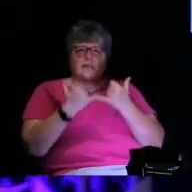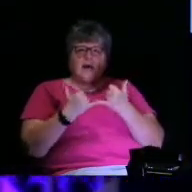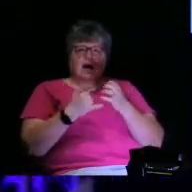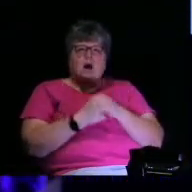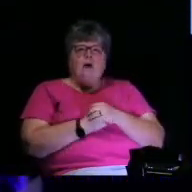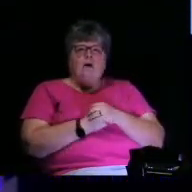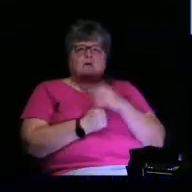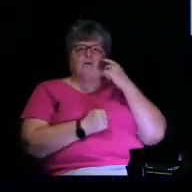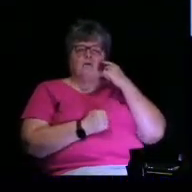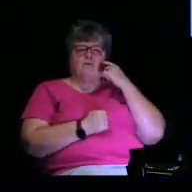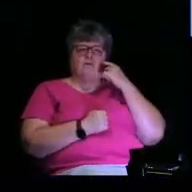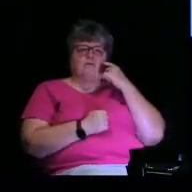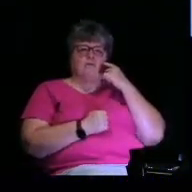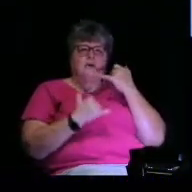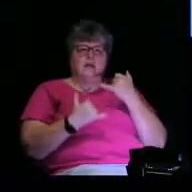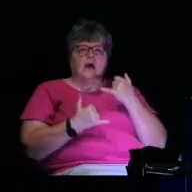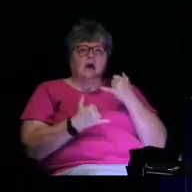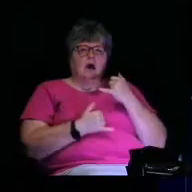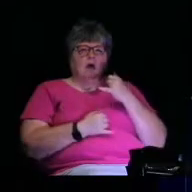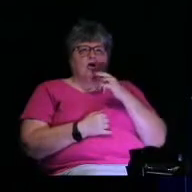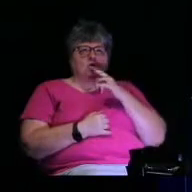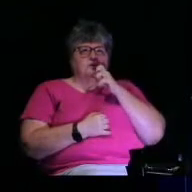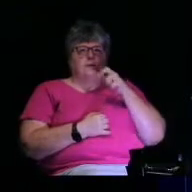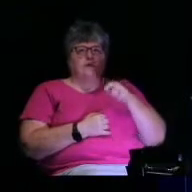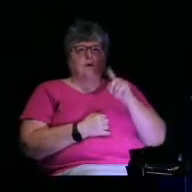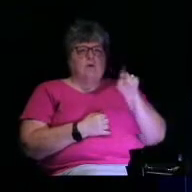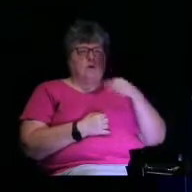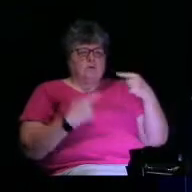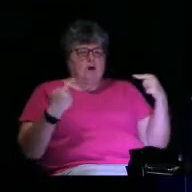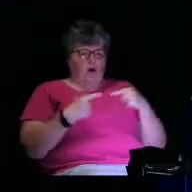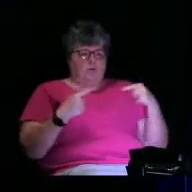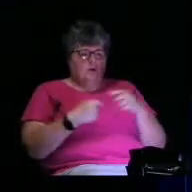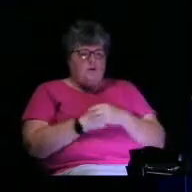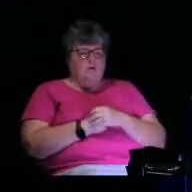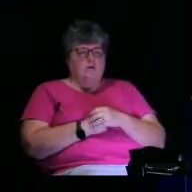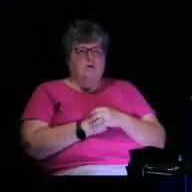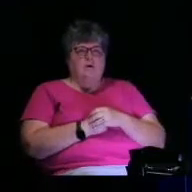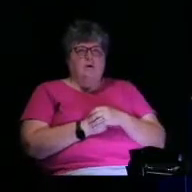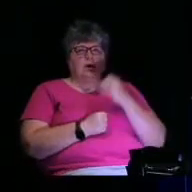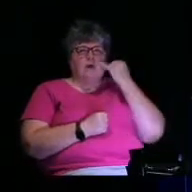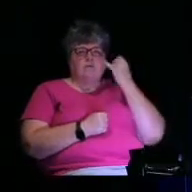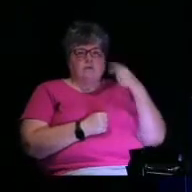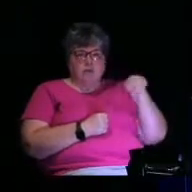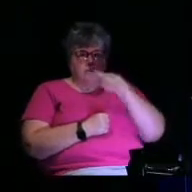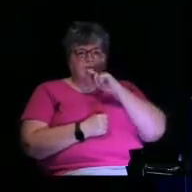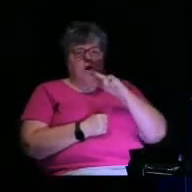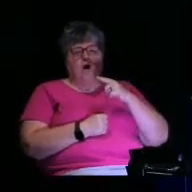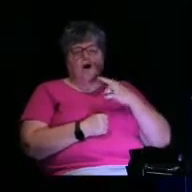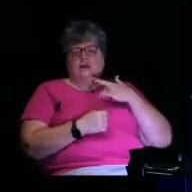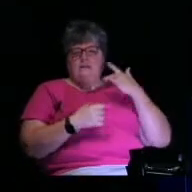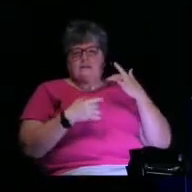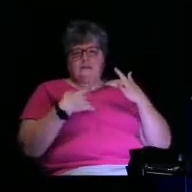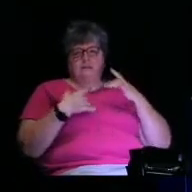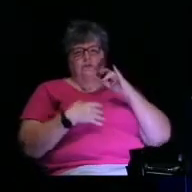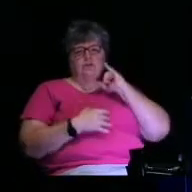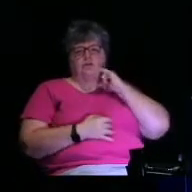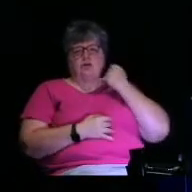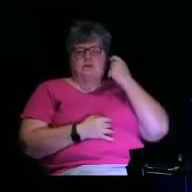okay? Now, verses 13 and 14. Now, who is there to harm you? Look at this. If you are zealous for what is